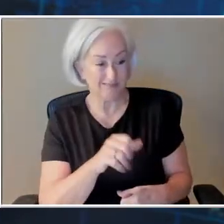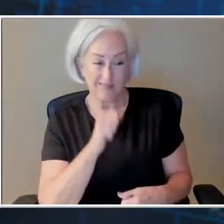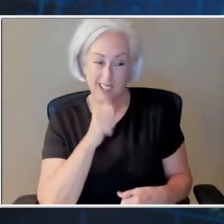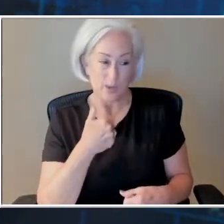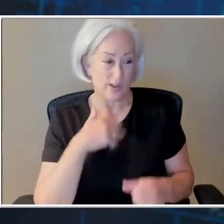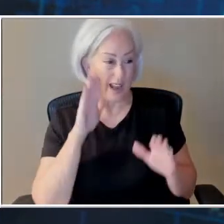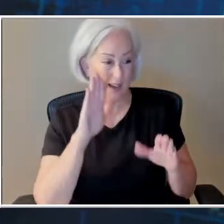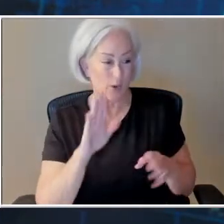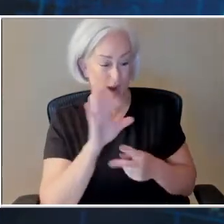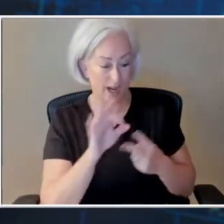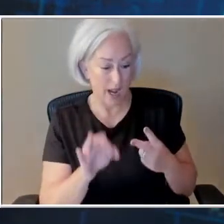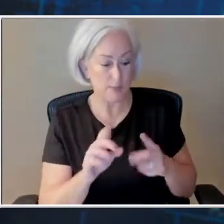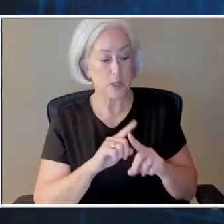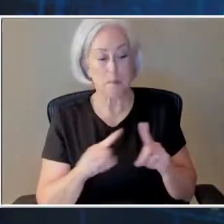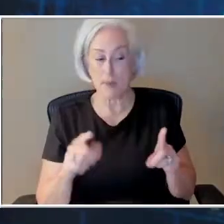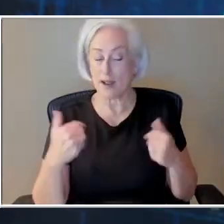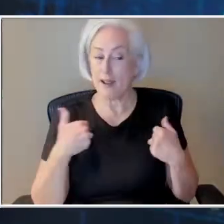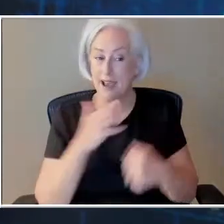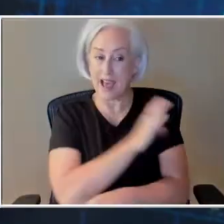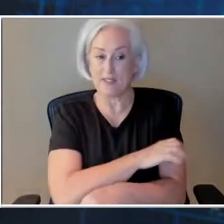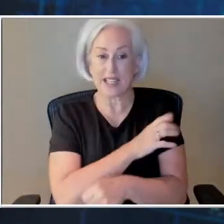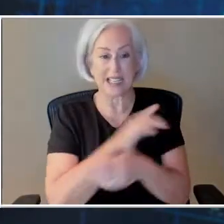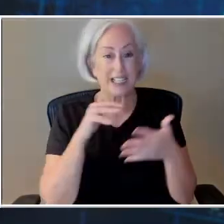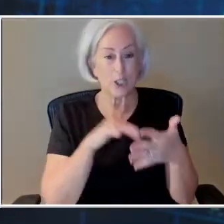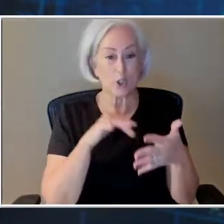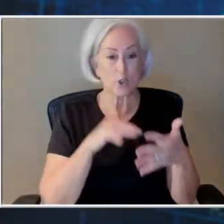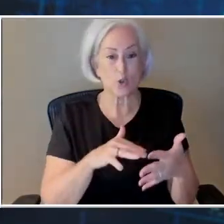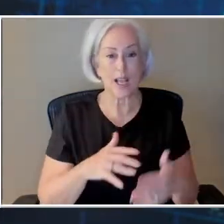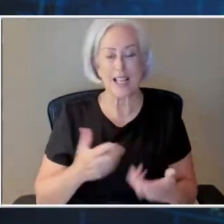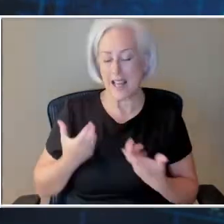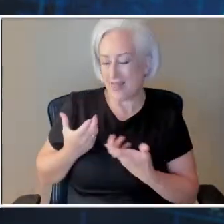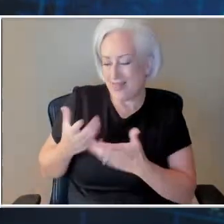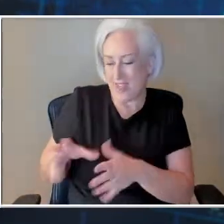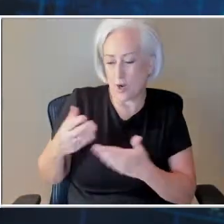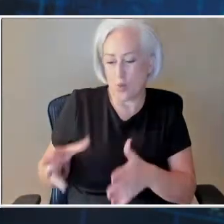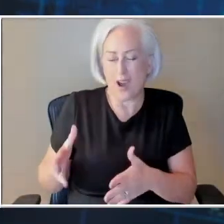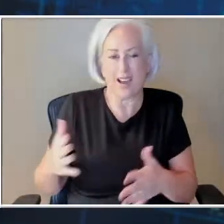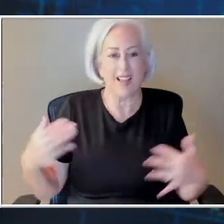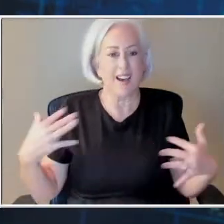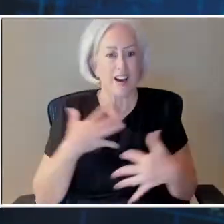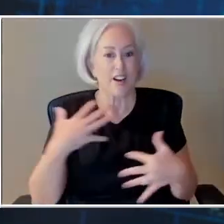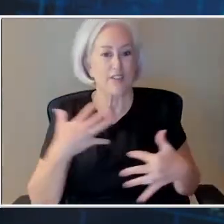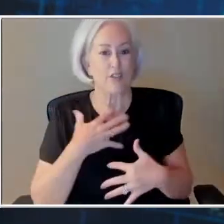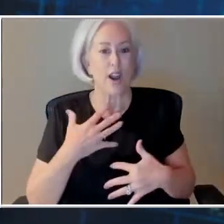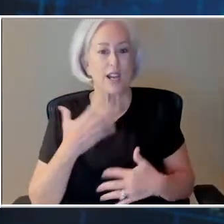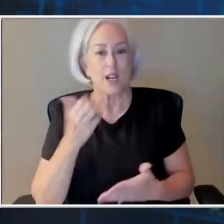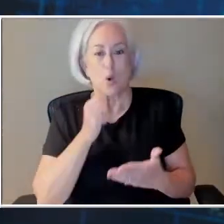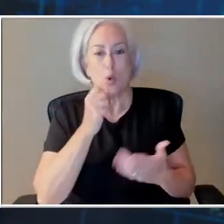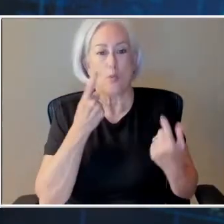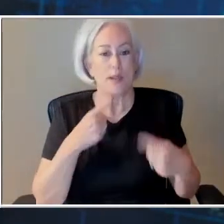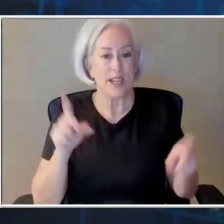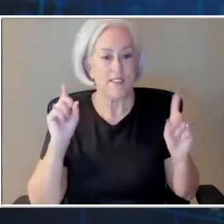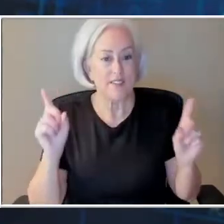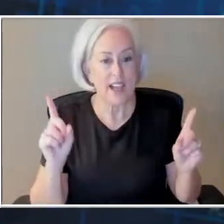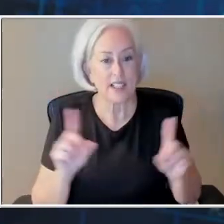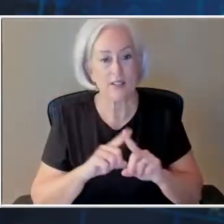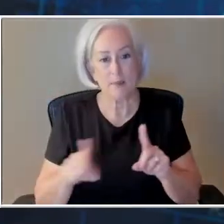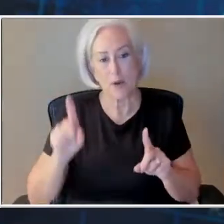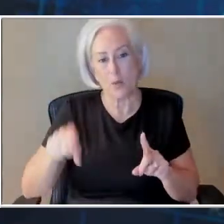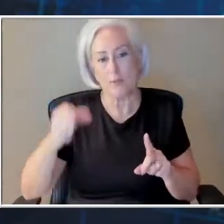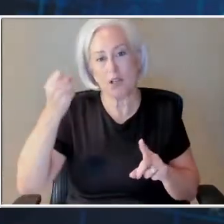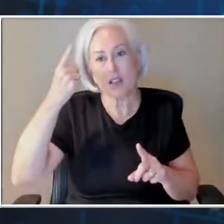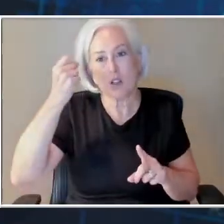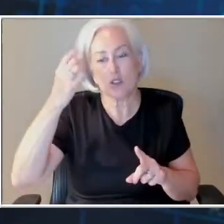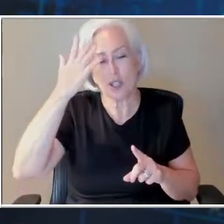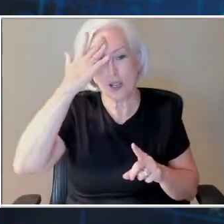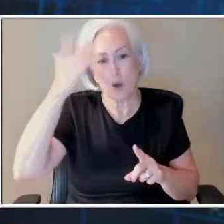clinical trial. They don't want that because they are scared that the clinical trial is not effective. But we have to understand why clinical trials, the